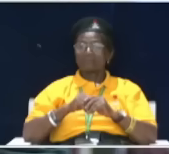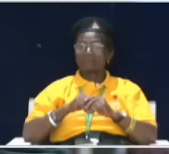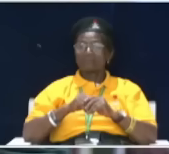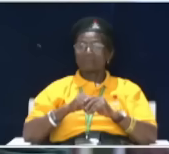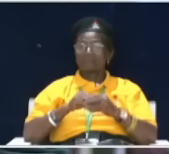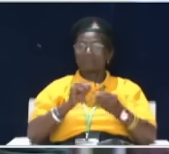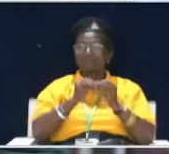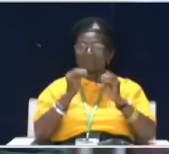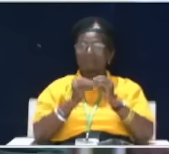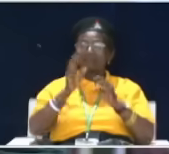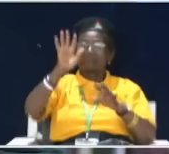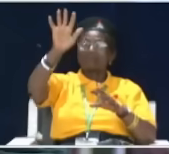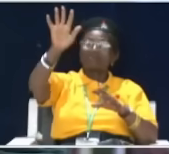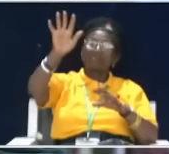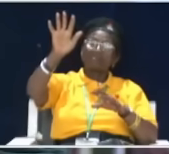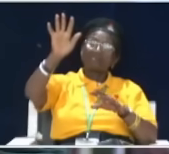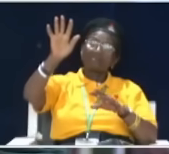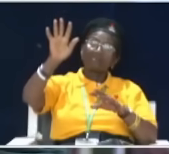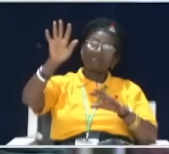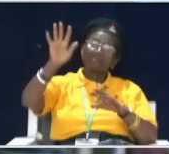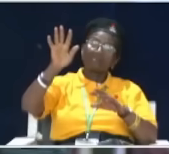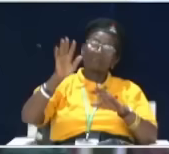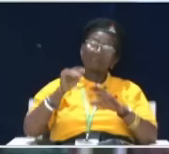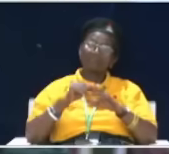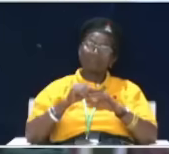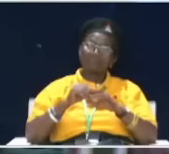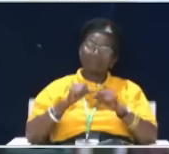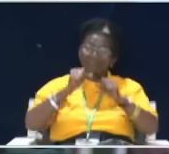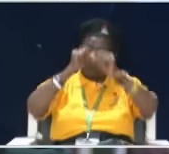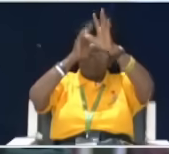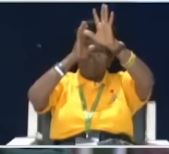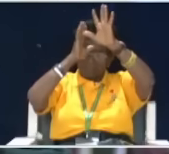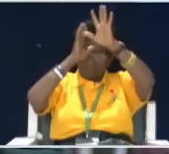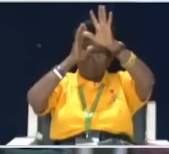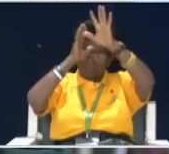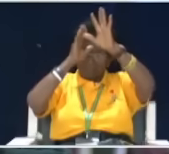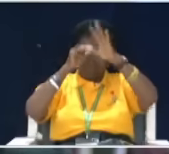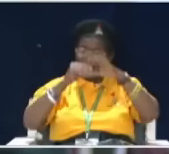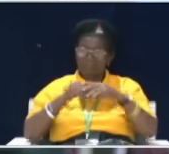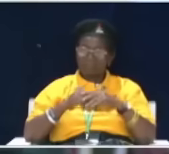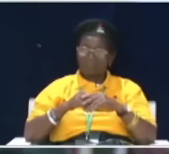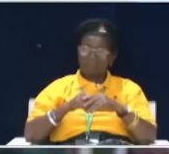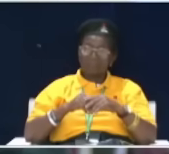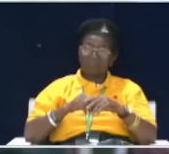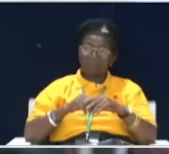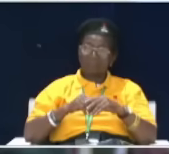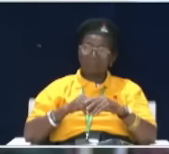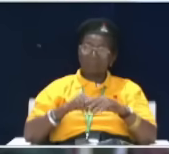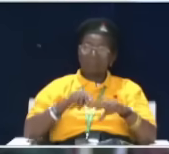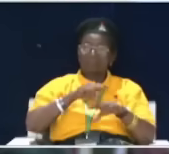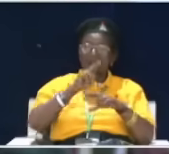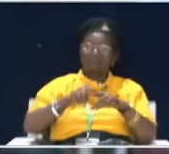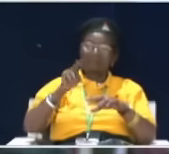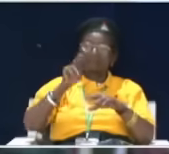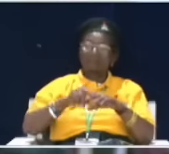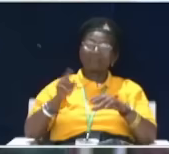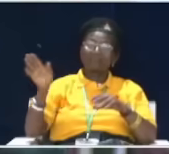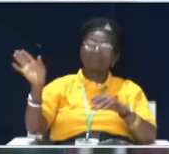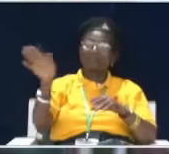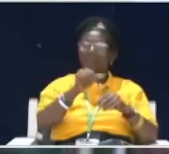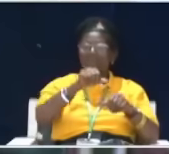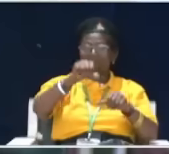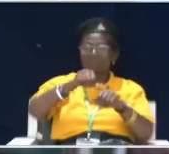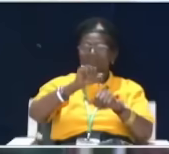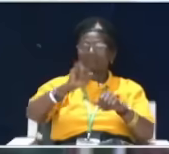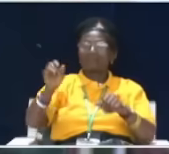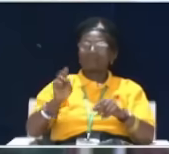Number five. Ìkarùn-ún. Father. Bàbá. Increase your anointing upon me. Ẹ jẹ́ kí